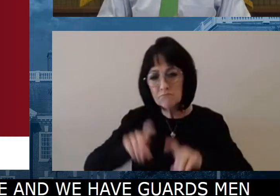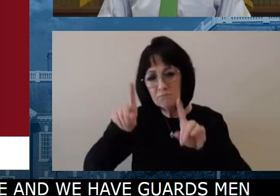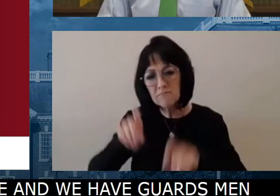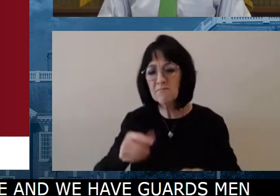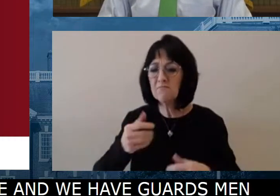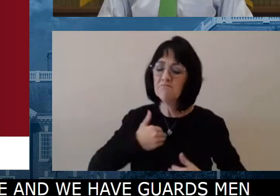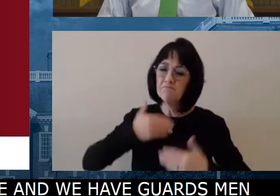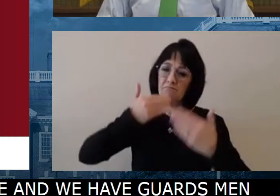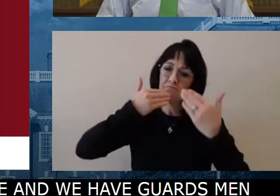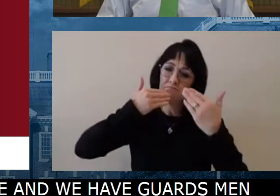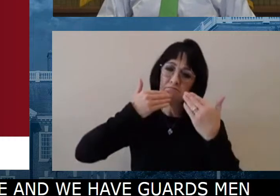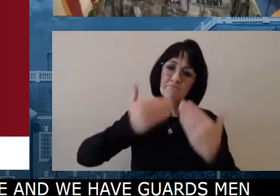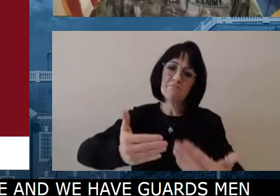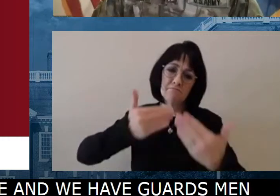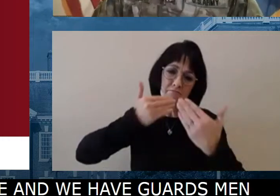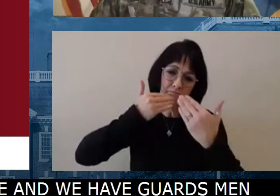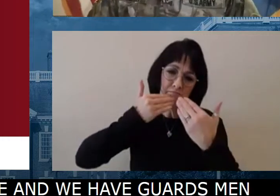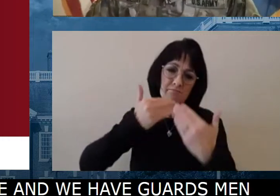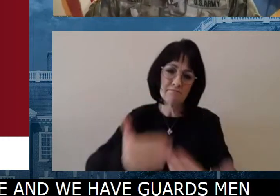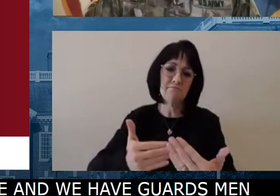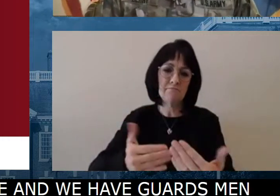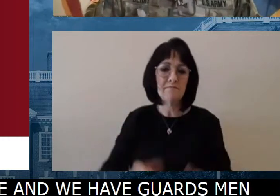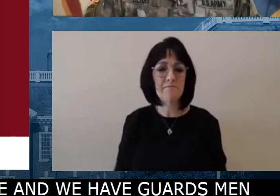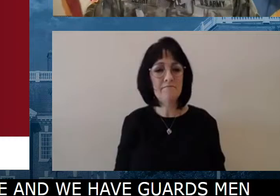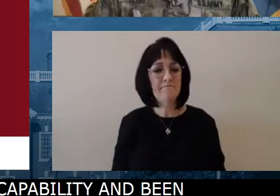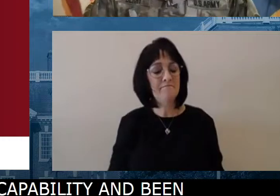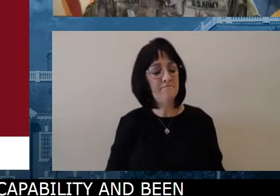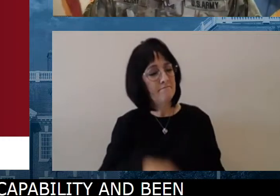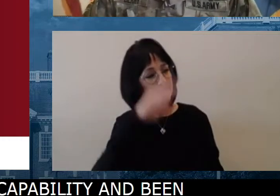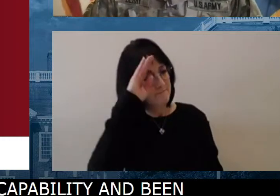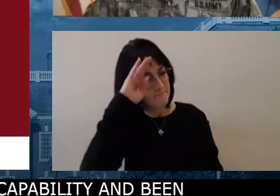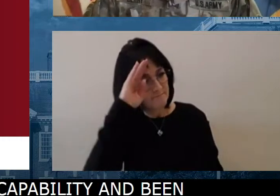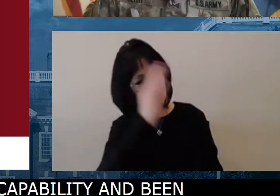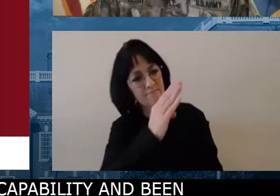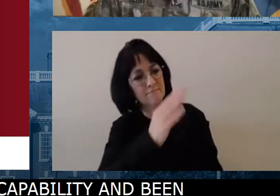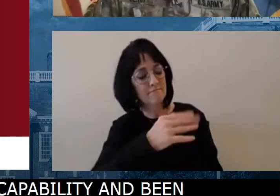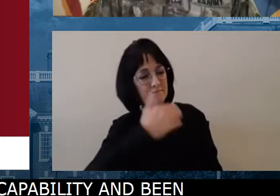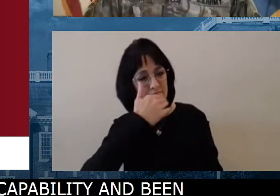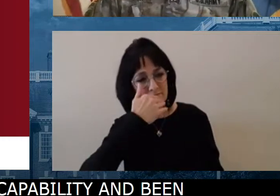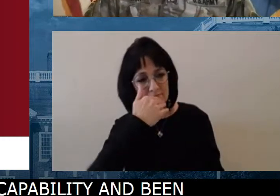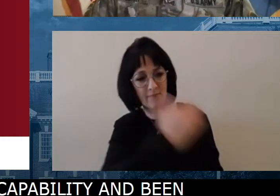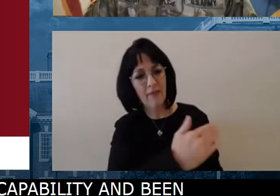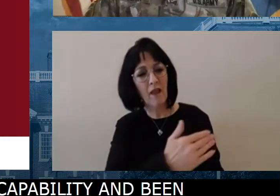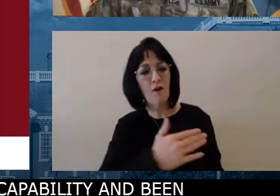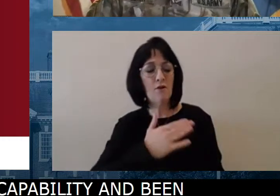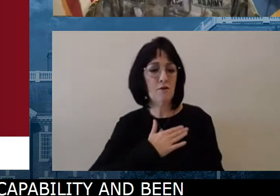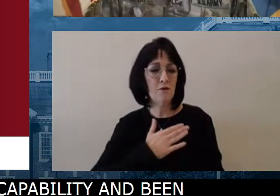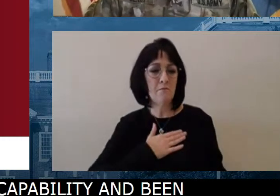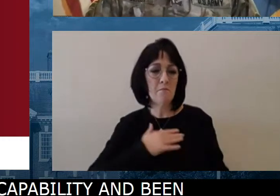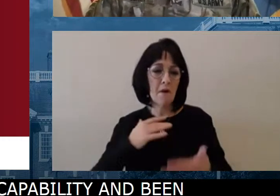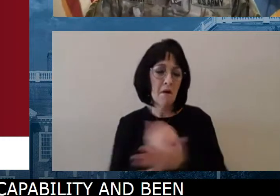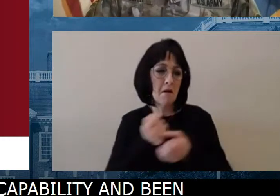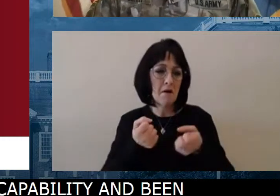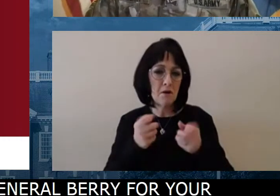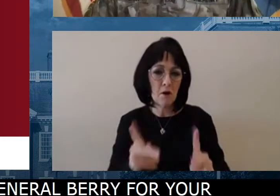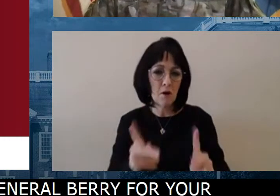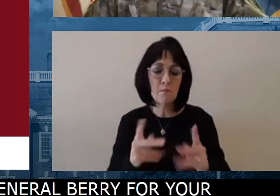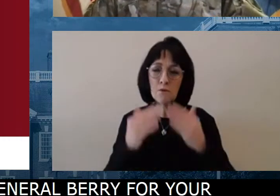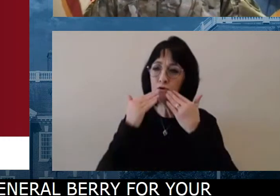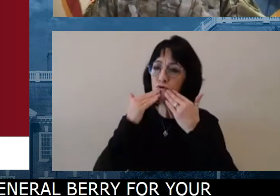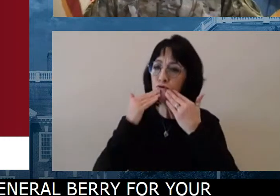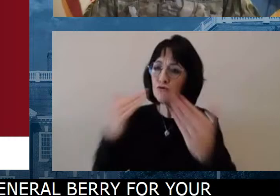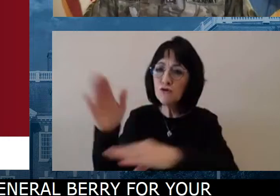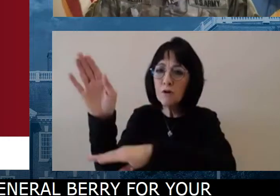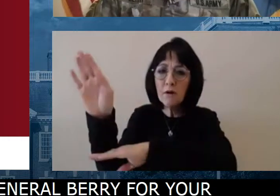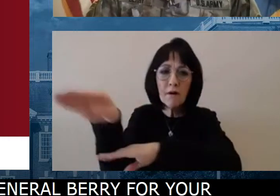National Guard. Well, thank you, Governor, and thanks for the opportunity. Good afternoon, everyone. It's certainly an honor